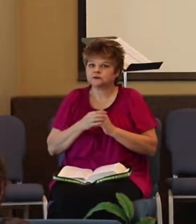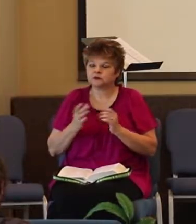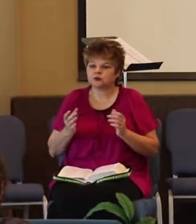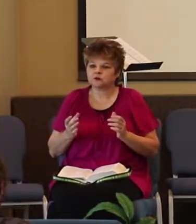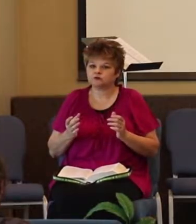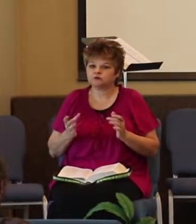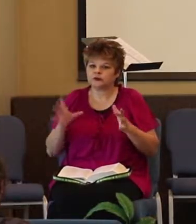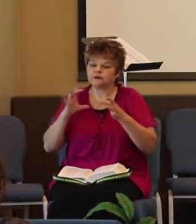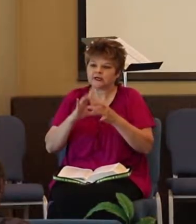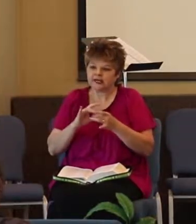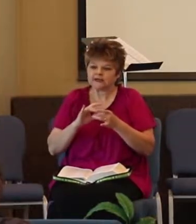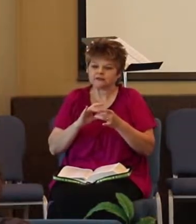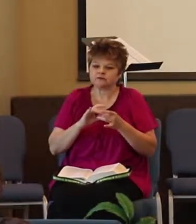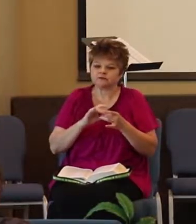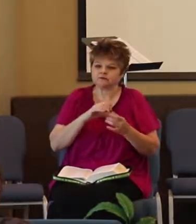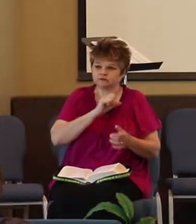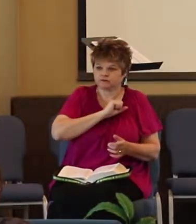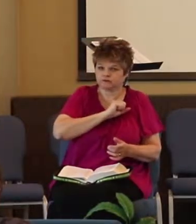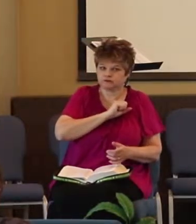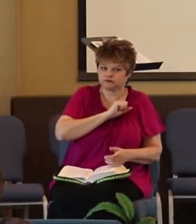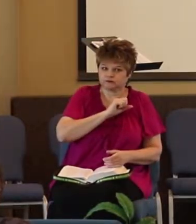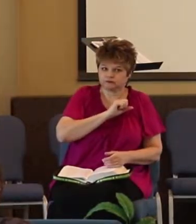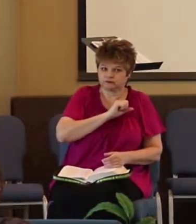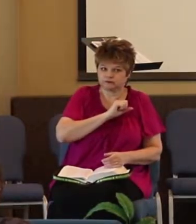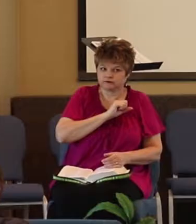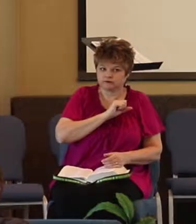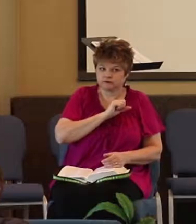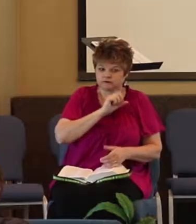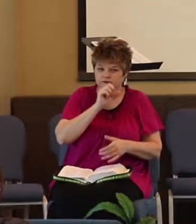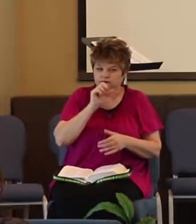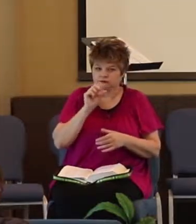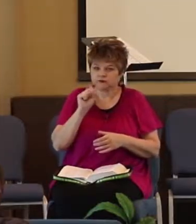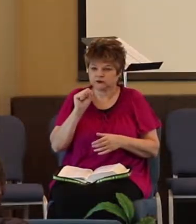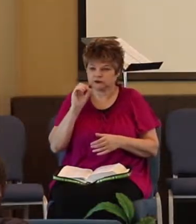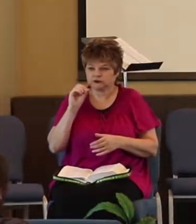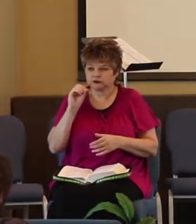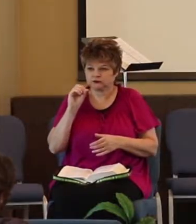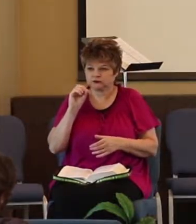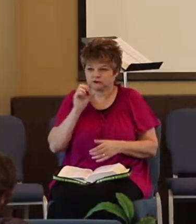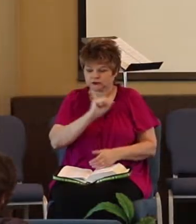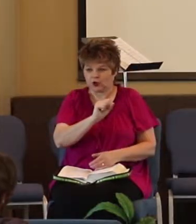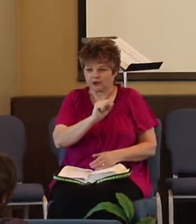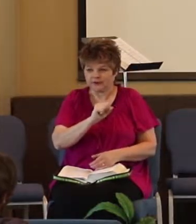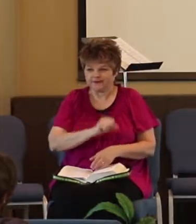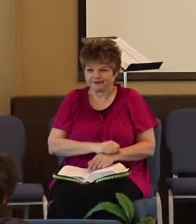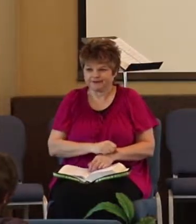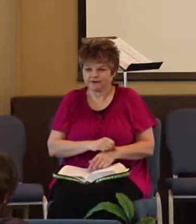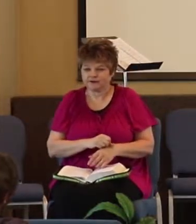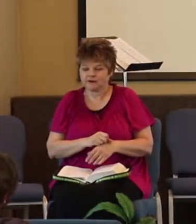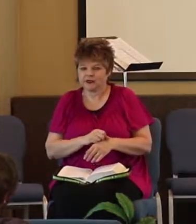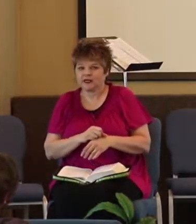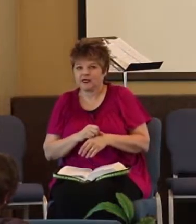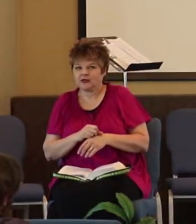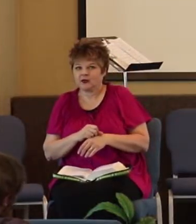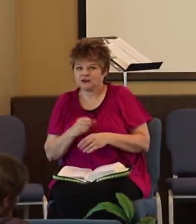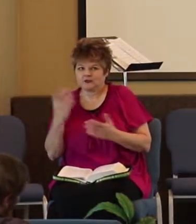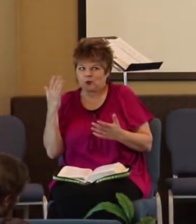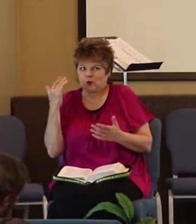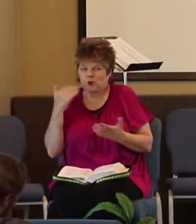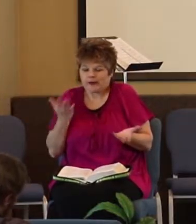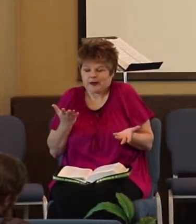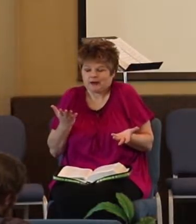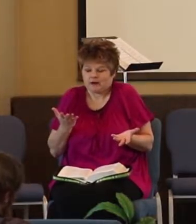tie Solomon, and you tie Jeremiah together, Jeremiah says, what am I doing here? Why am I here?